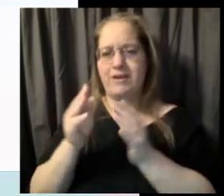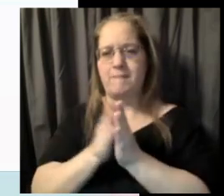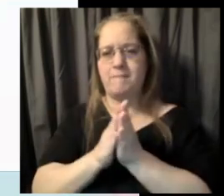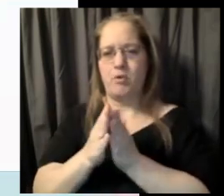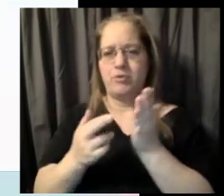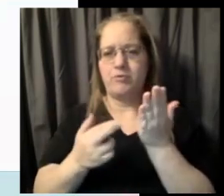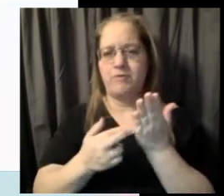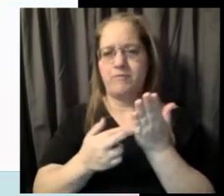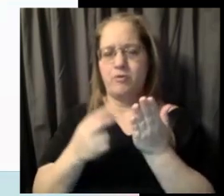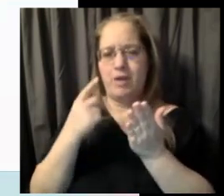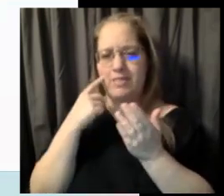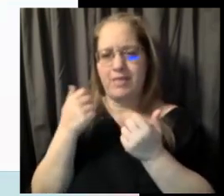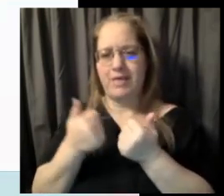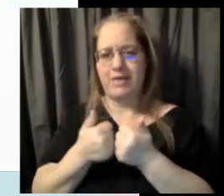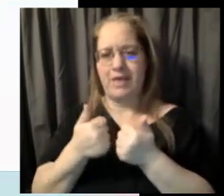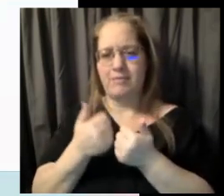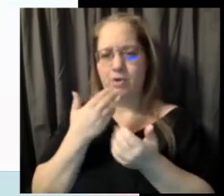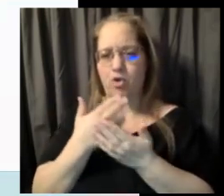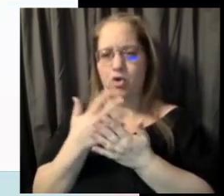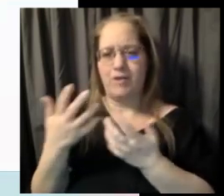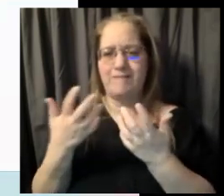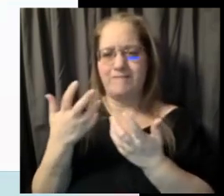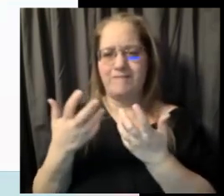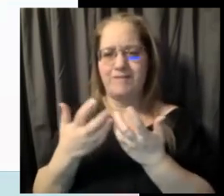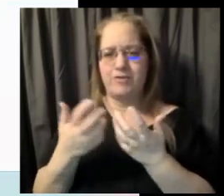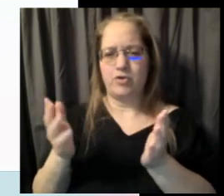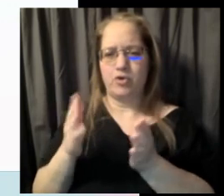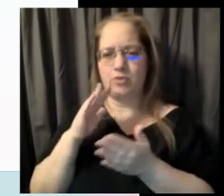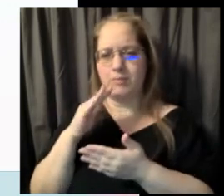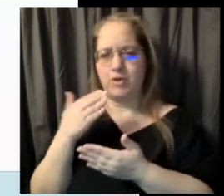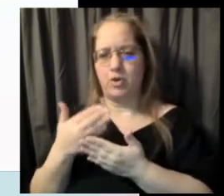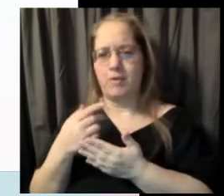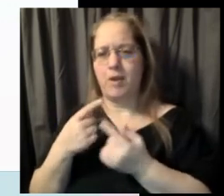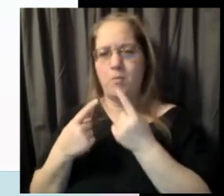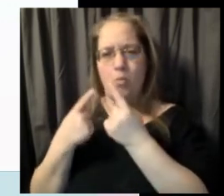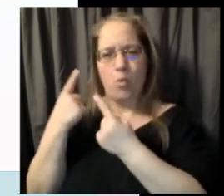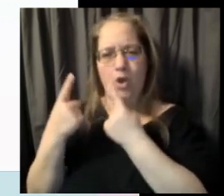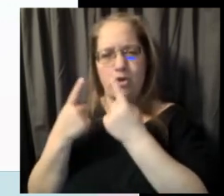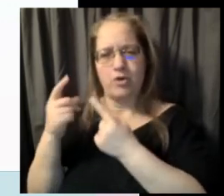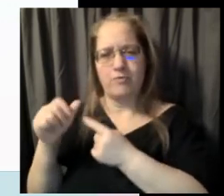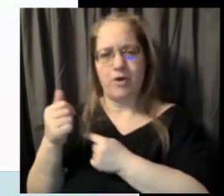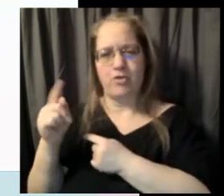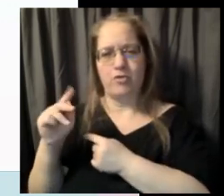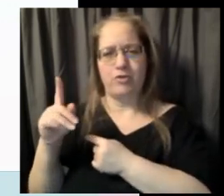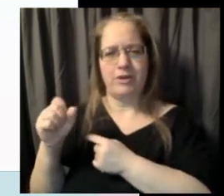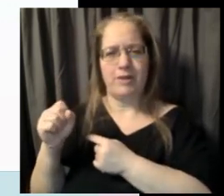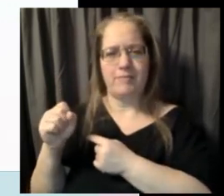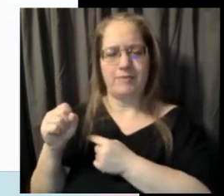reinforcement. I think the games are a good fit to generally encourage her, but I am wondering if you have other tips